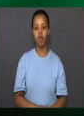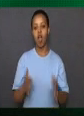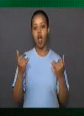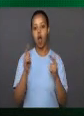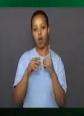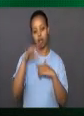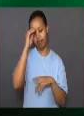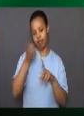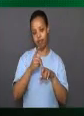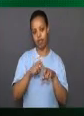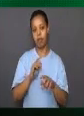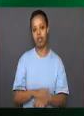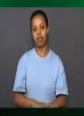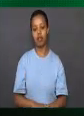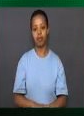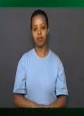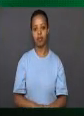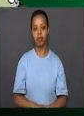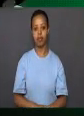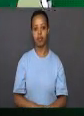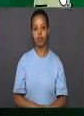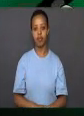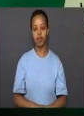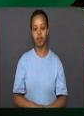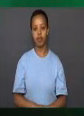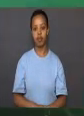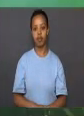Let's get back to our lesson.